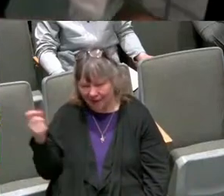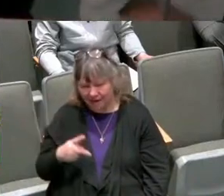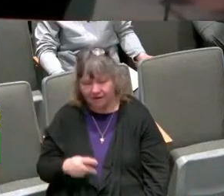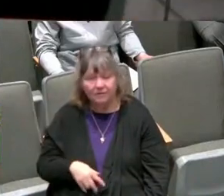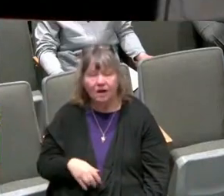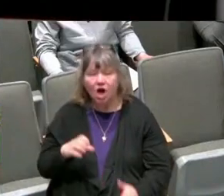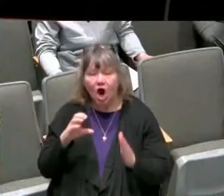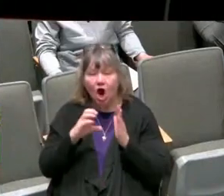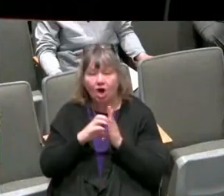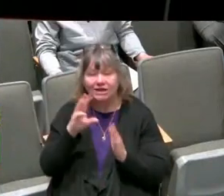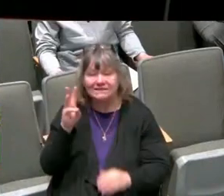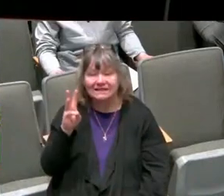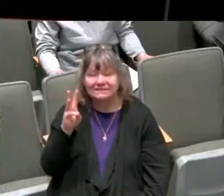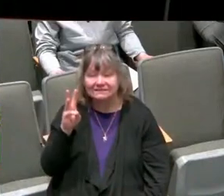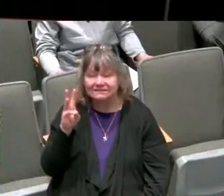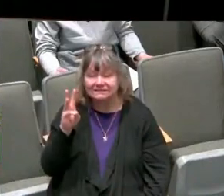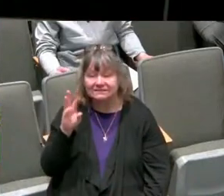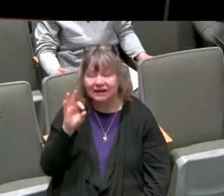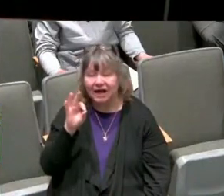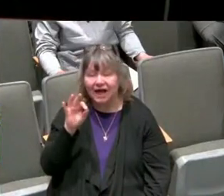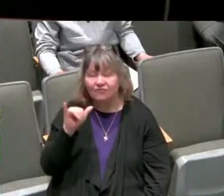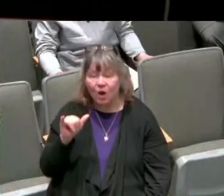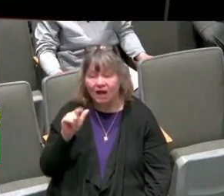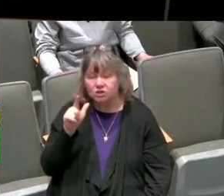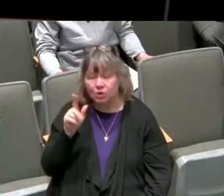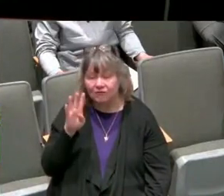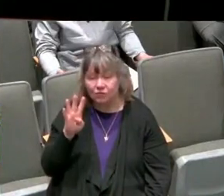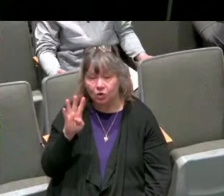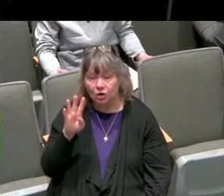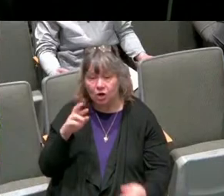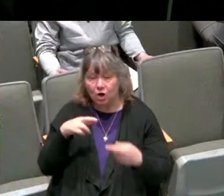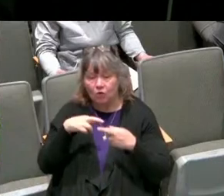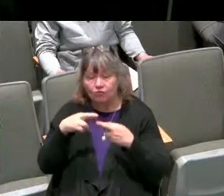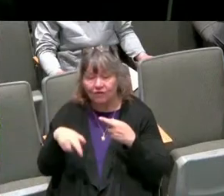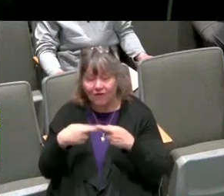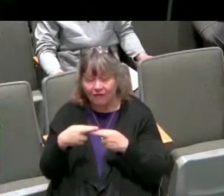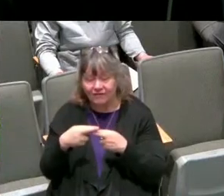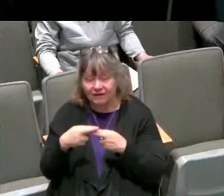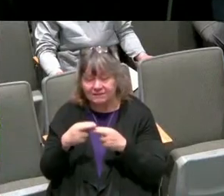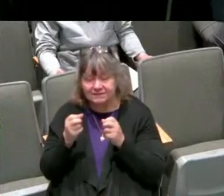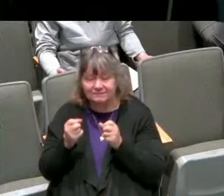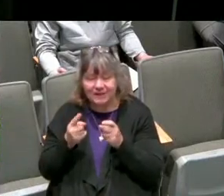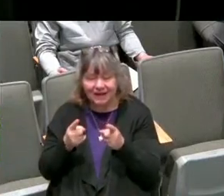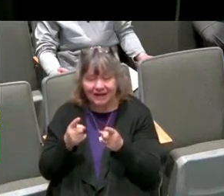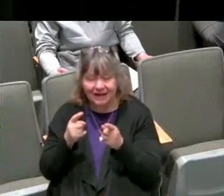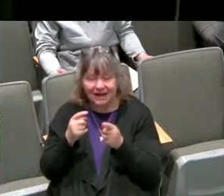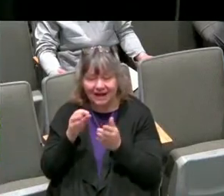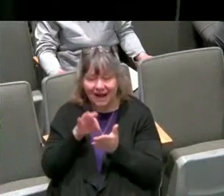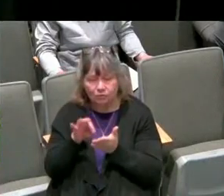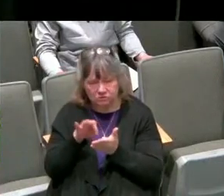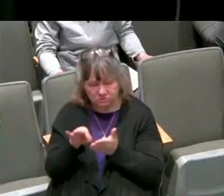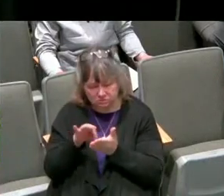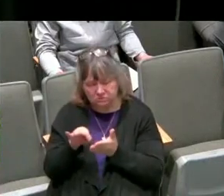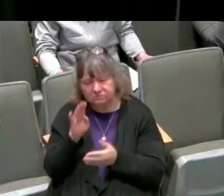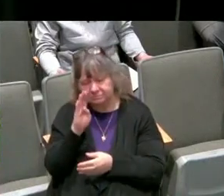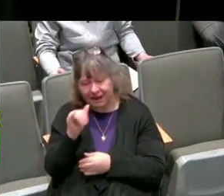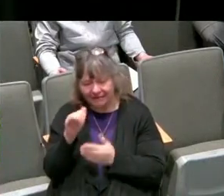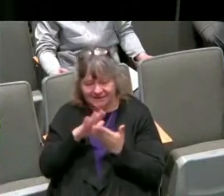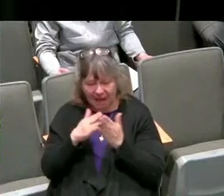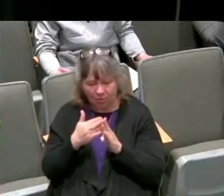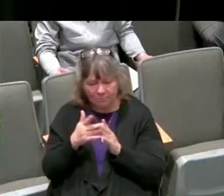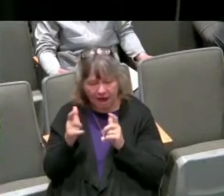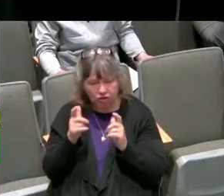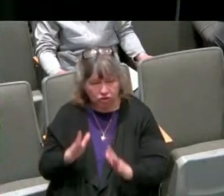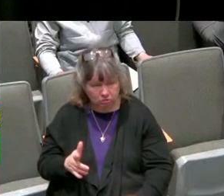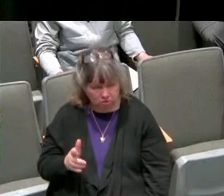article 6 is fy24 revolving funds spending limits uh sponsored by the town manager do